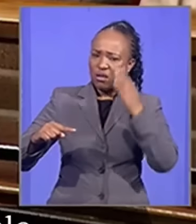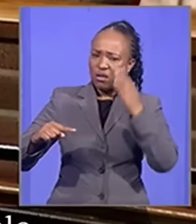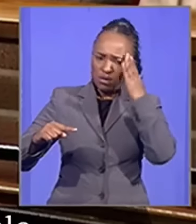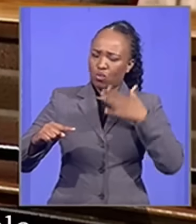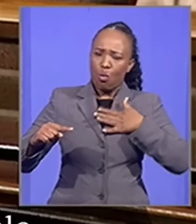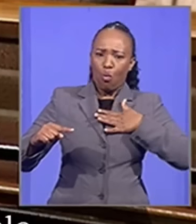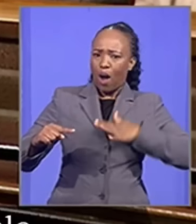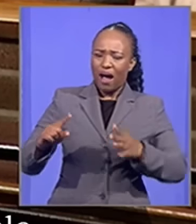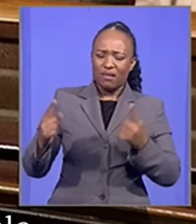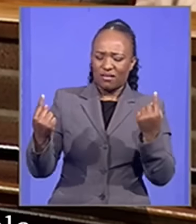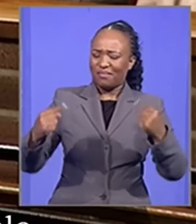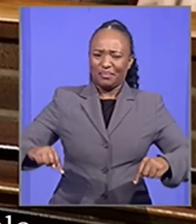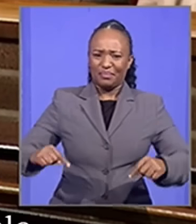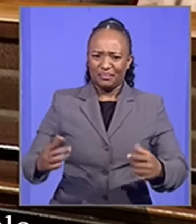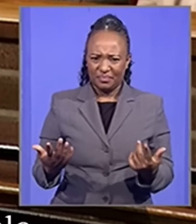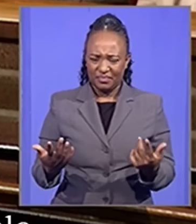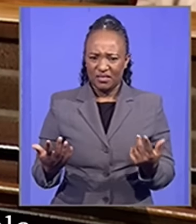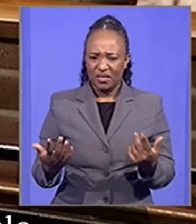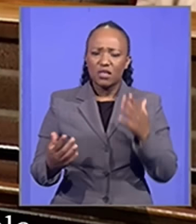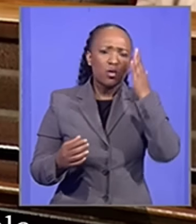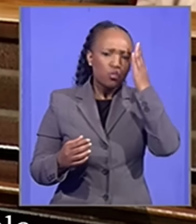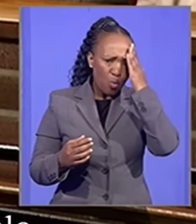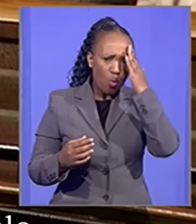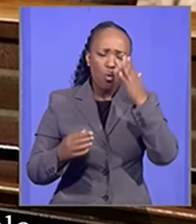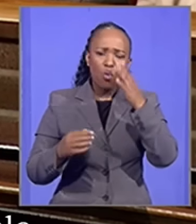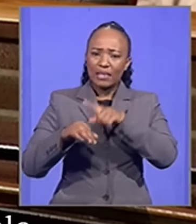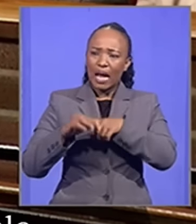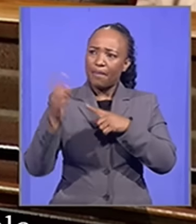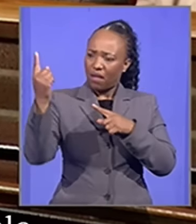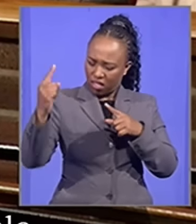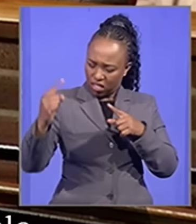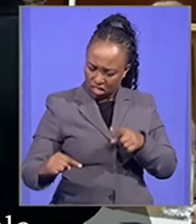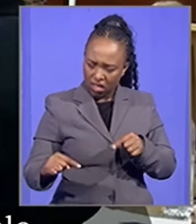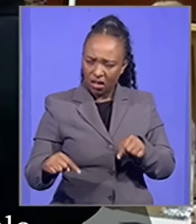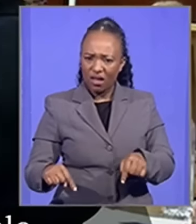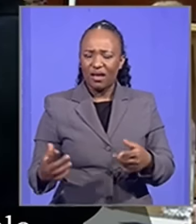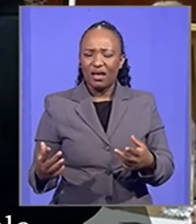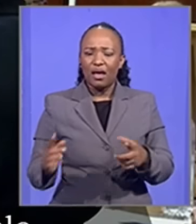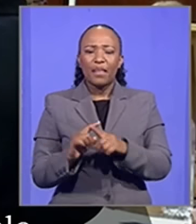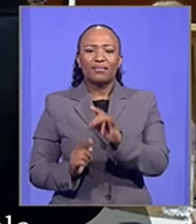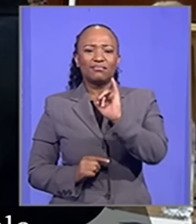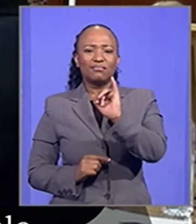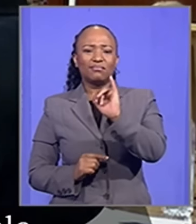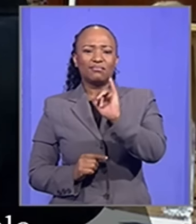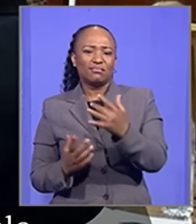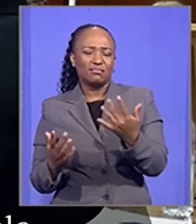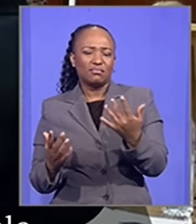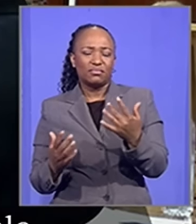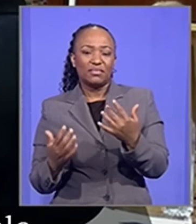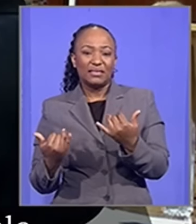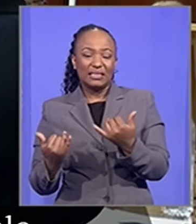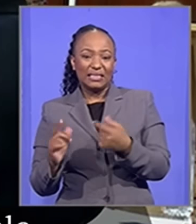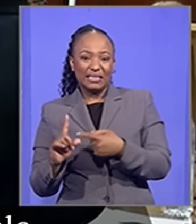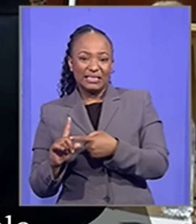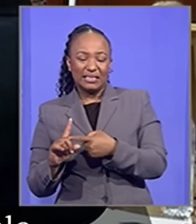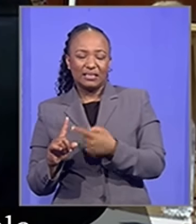that. They knew all the way. The bad part of it is that we've got now